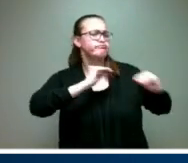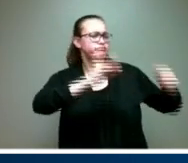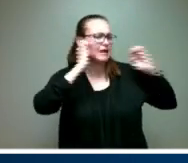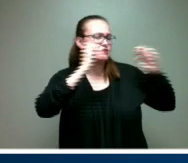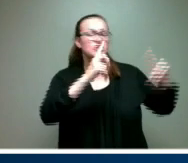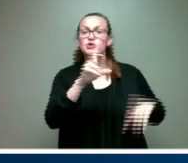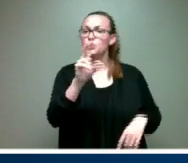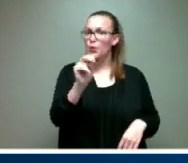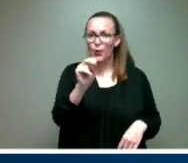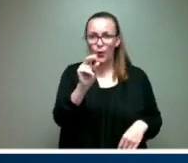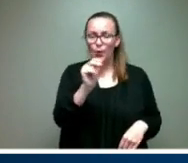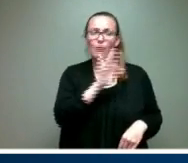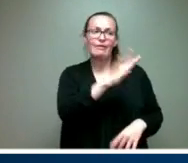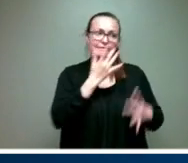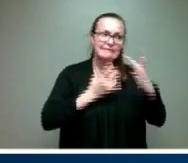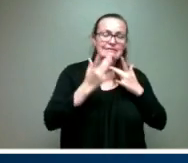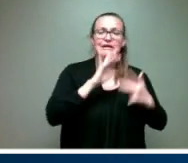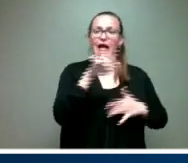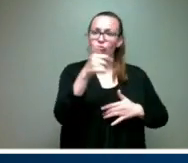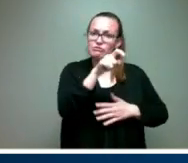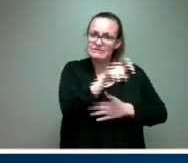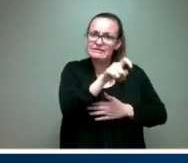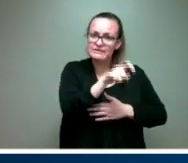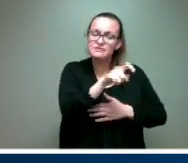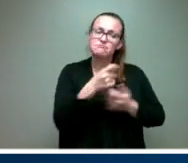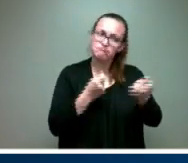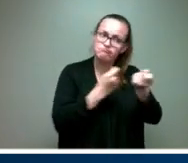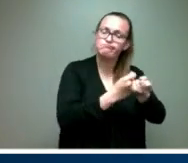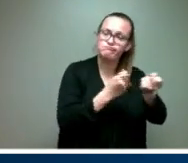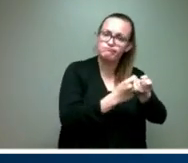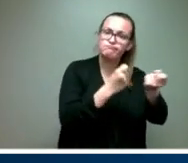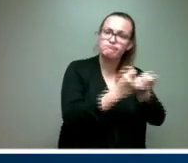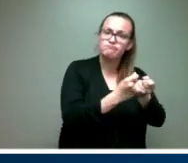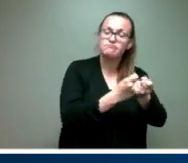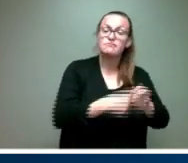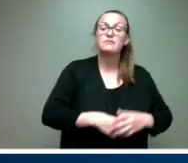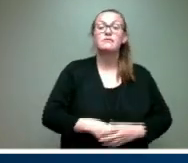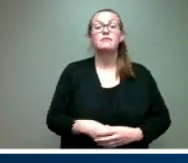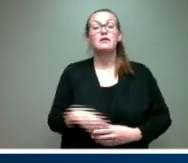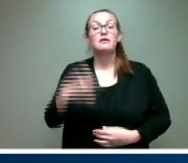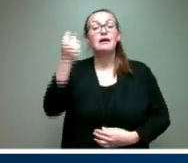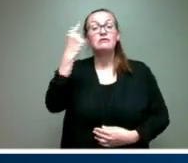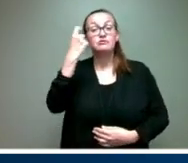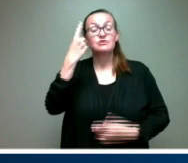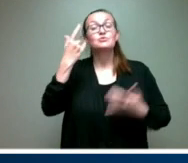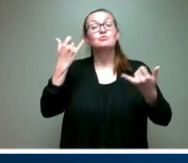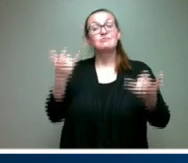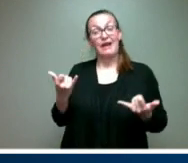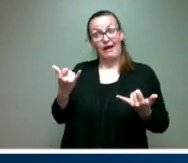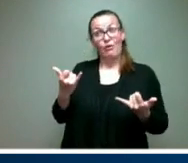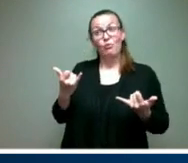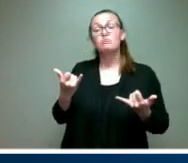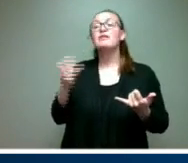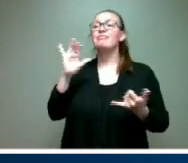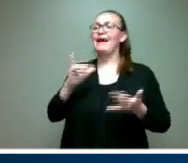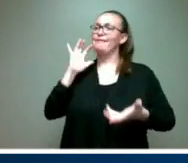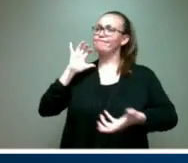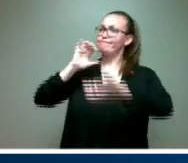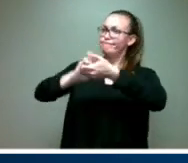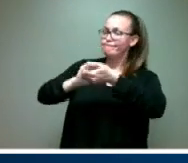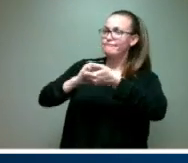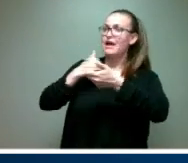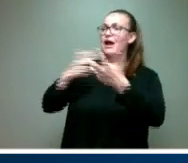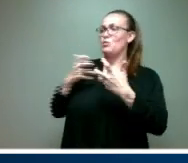In that vein, and in the spirit of partnership. Mm-hmm. I want to turn it over to you again, Mrs. Gillison, to share